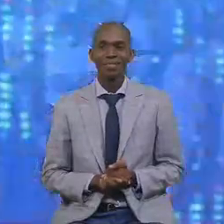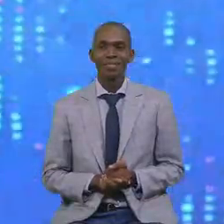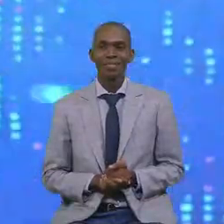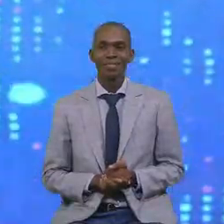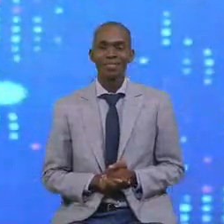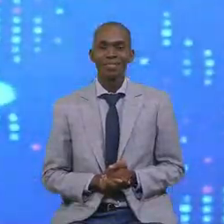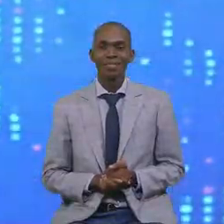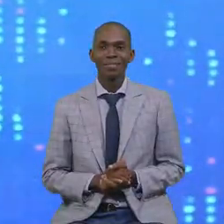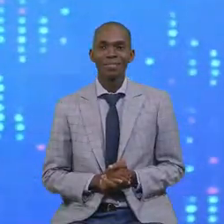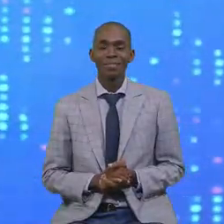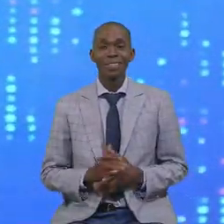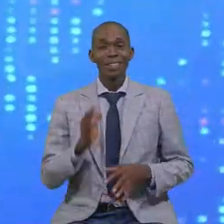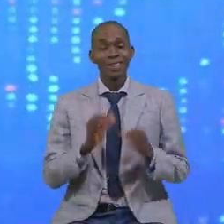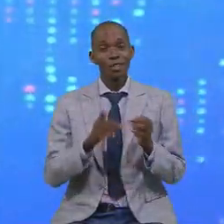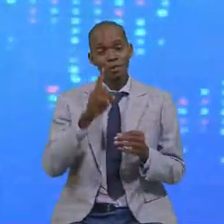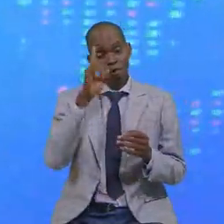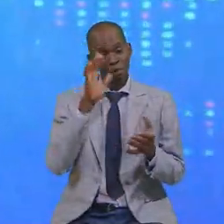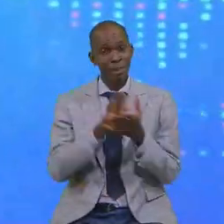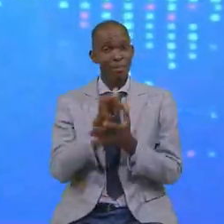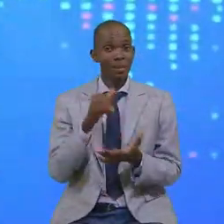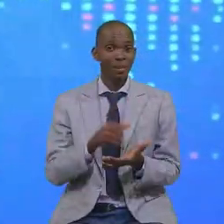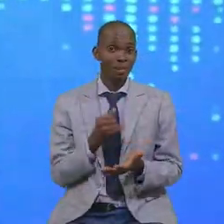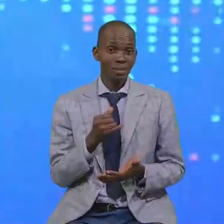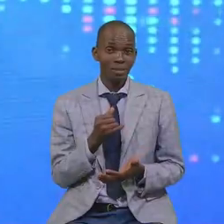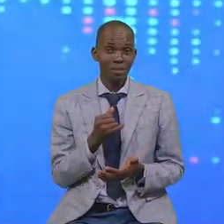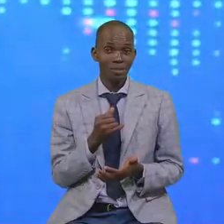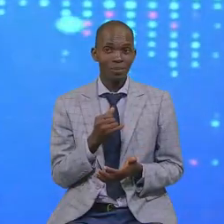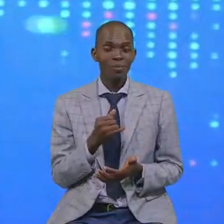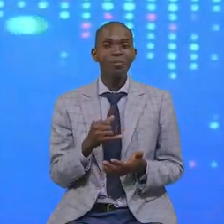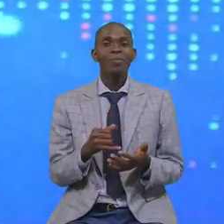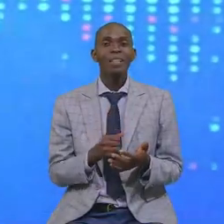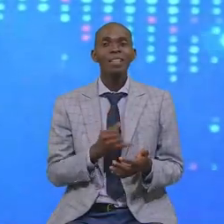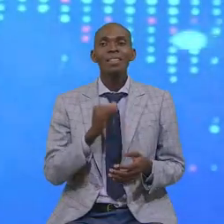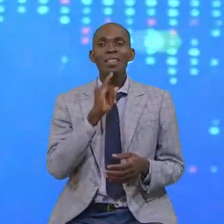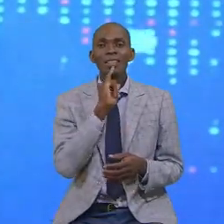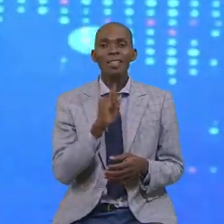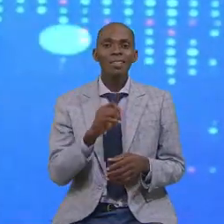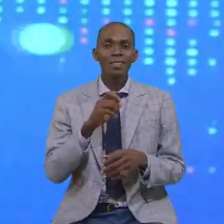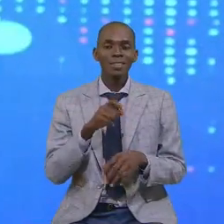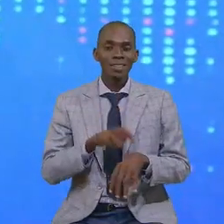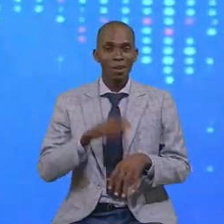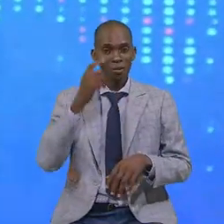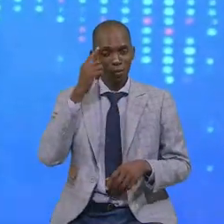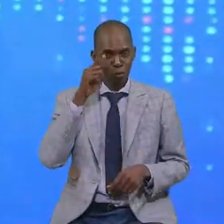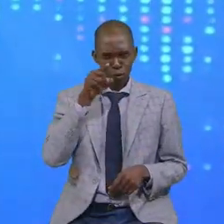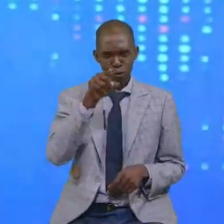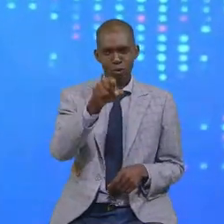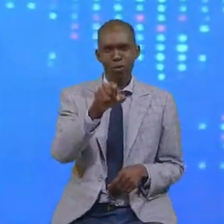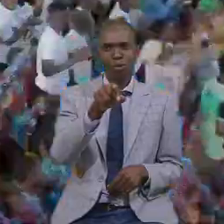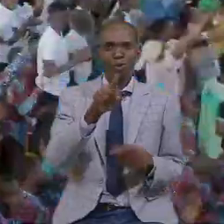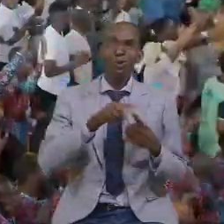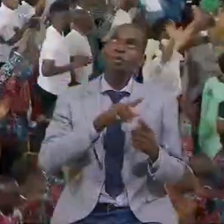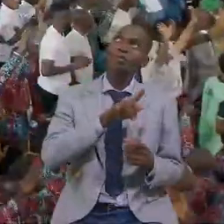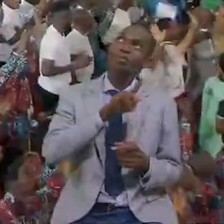If you believe it, it's time for you to fly.